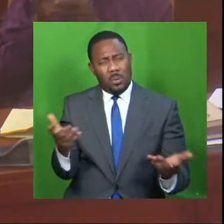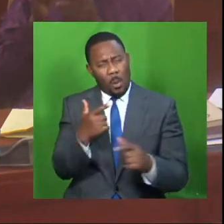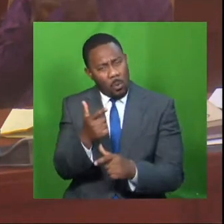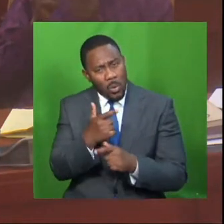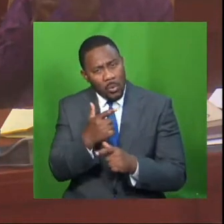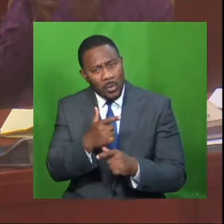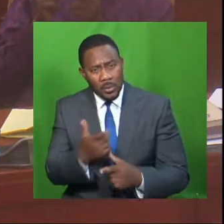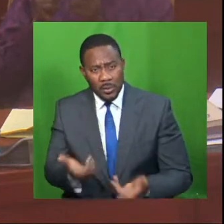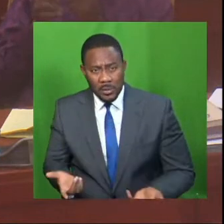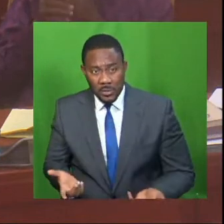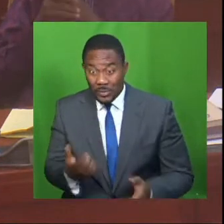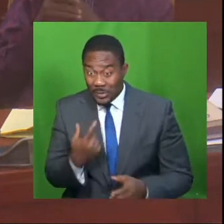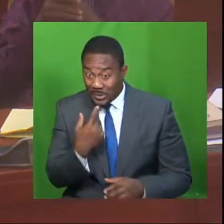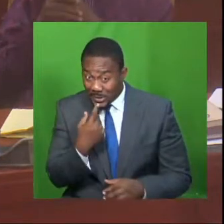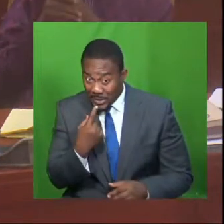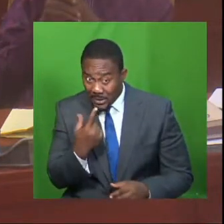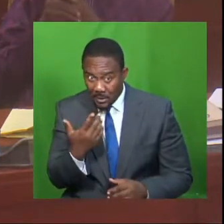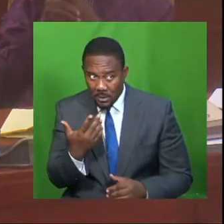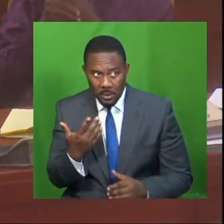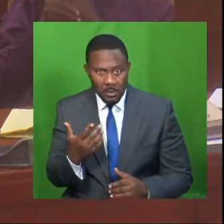Yes, so minority leader.